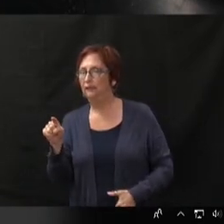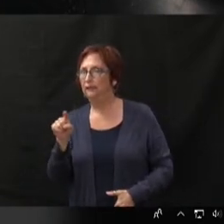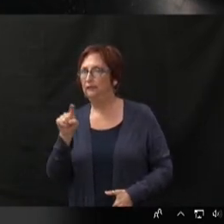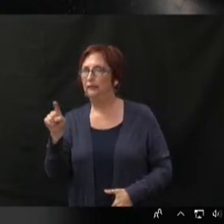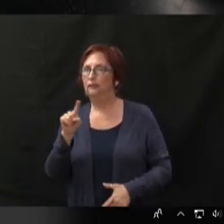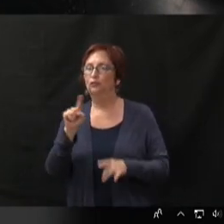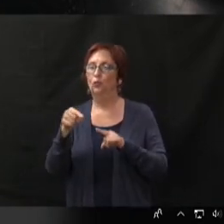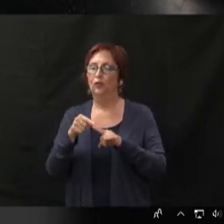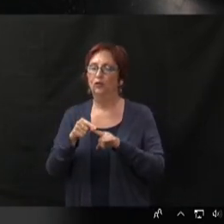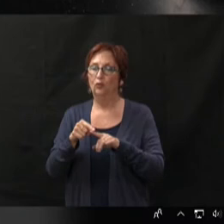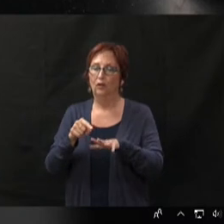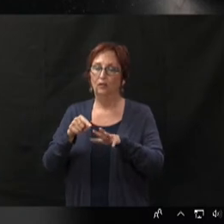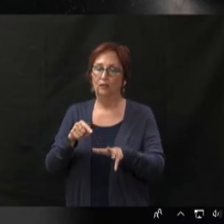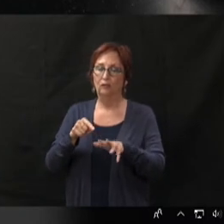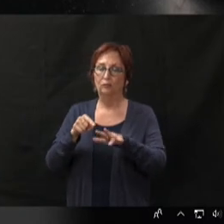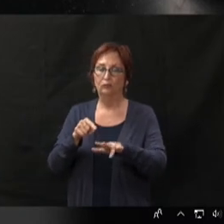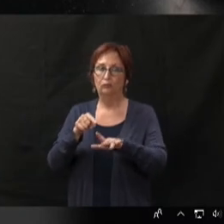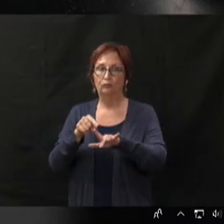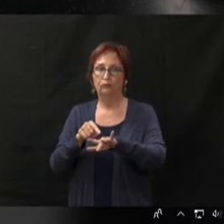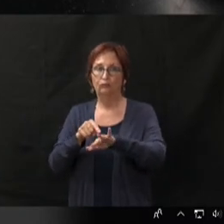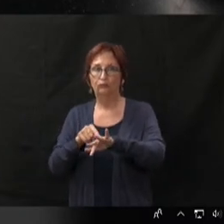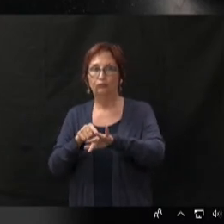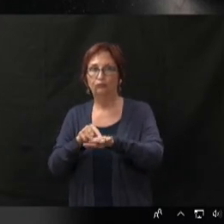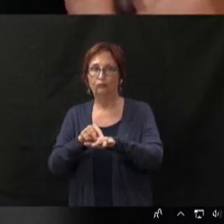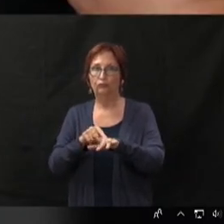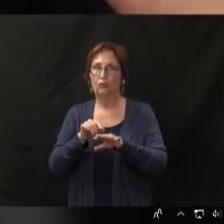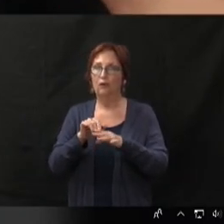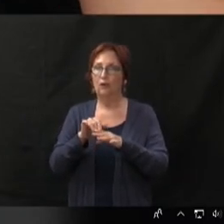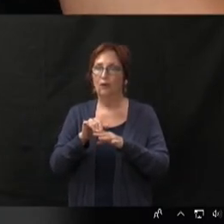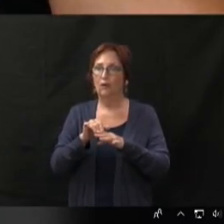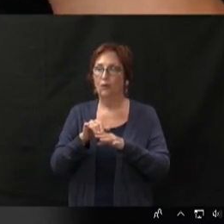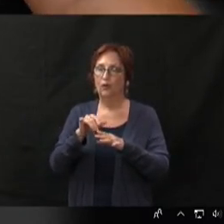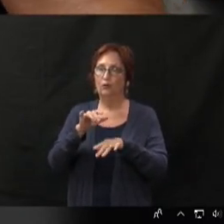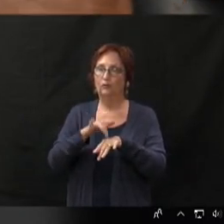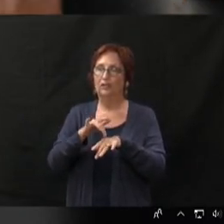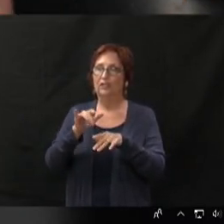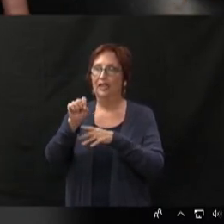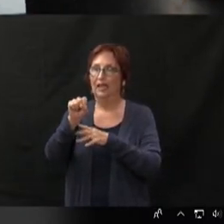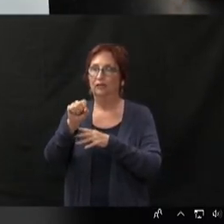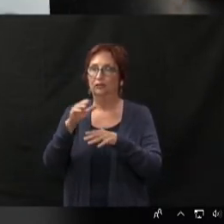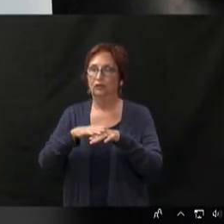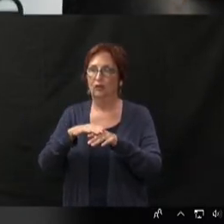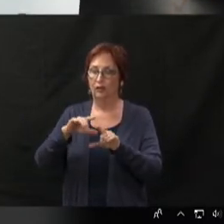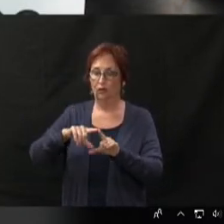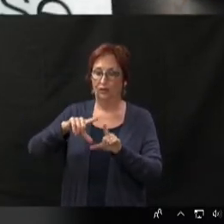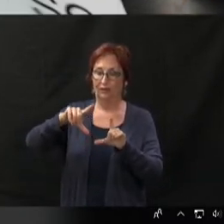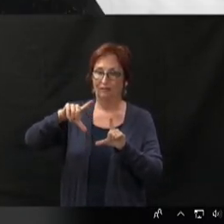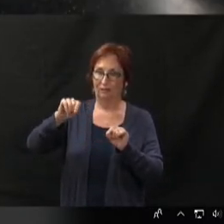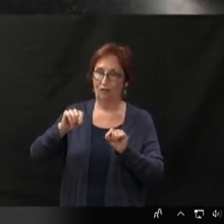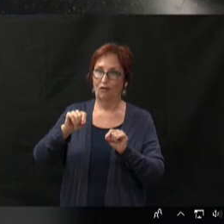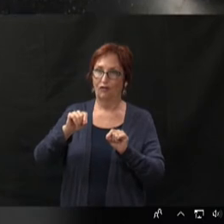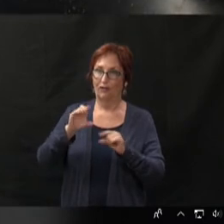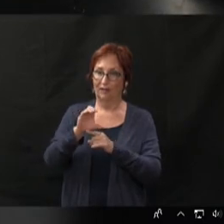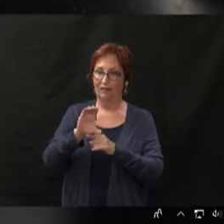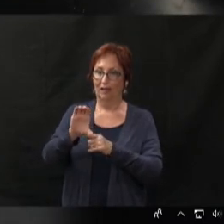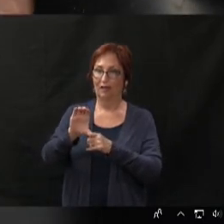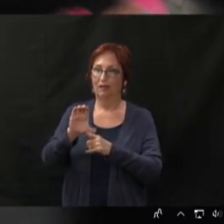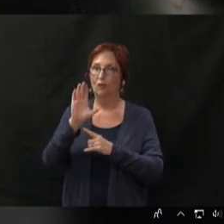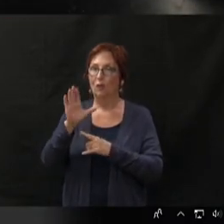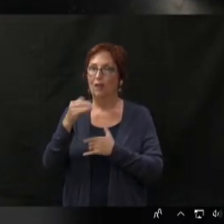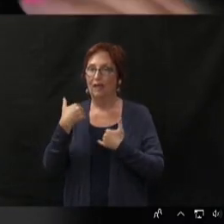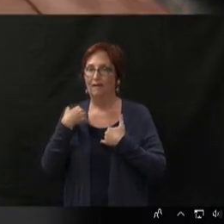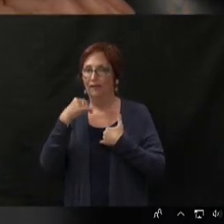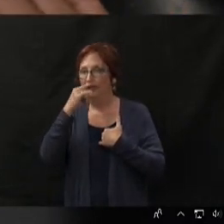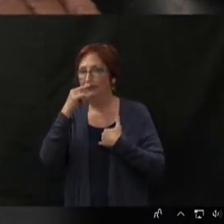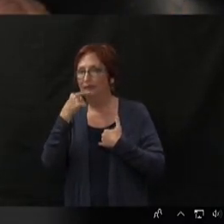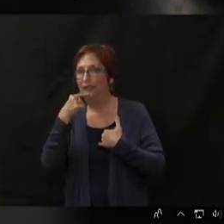the S on the in the deck. We're going to have them say s. Okay. The